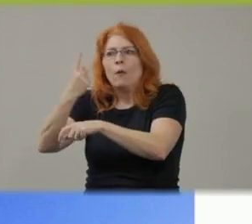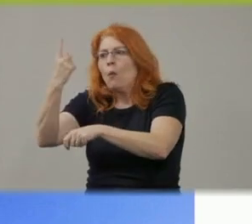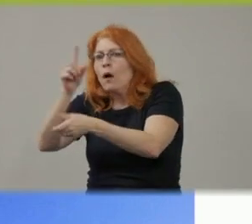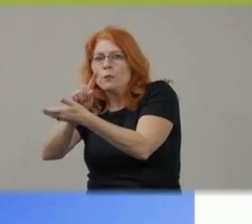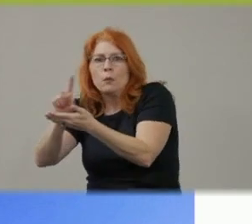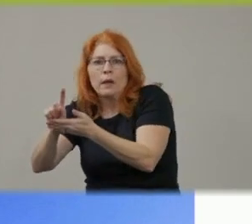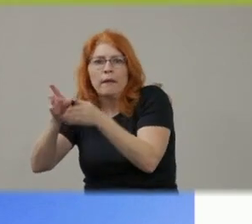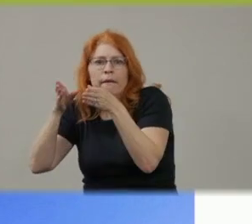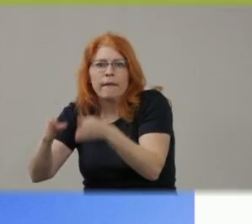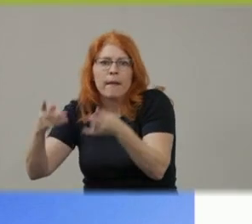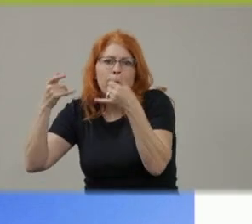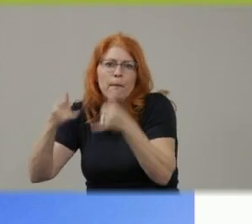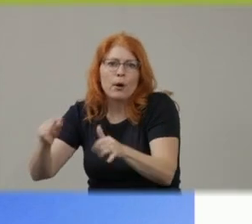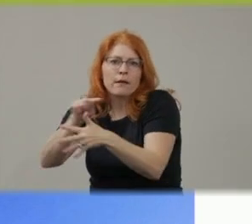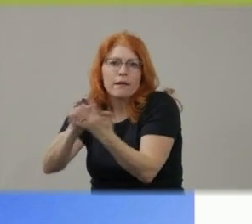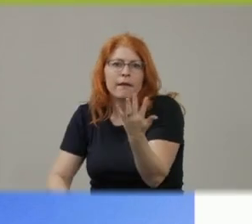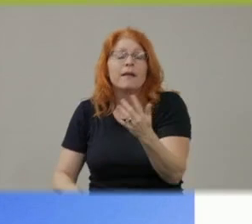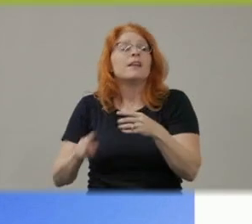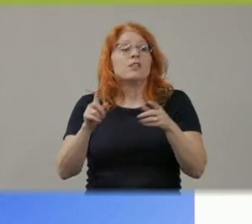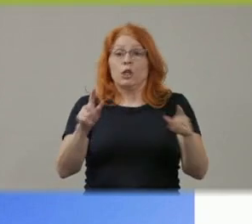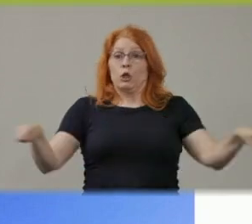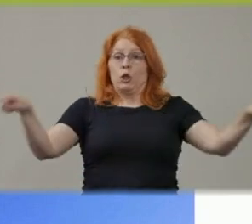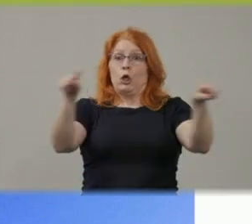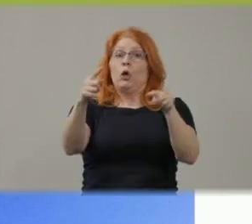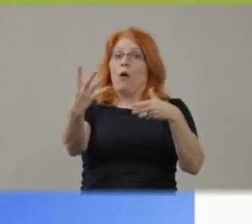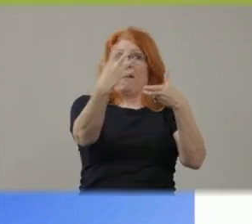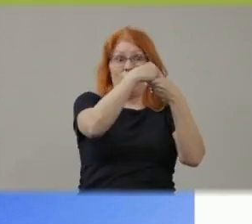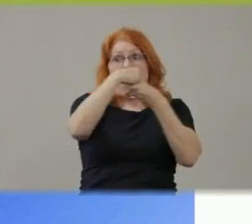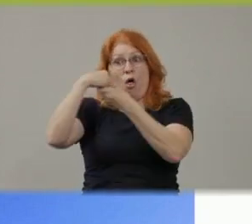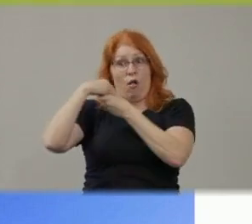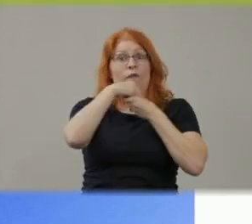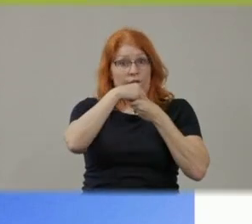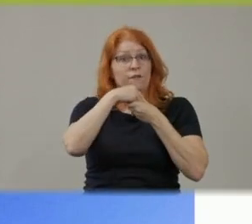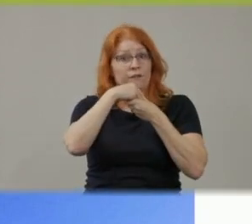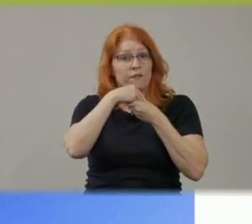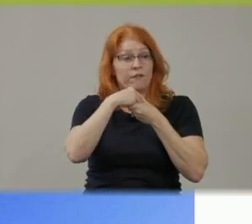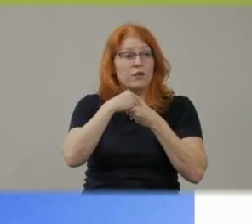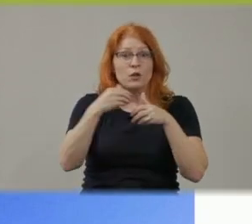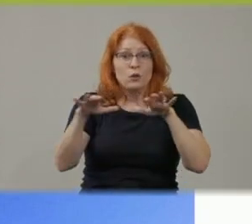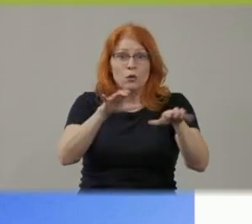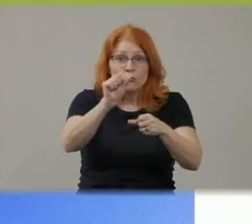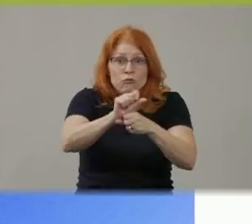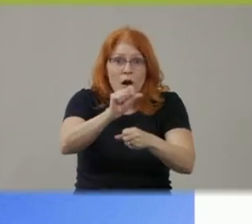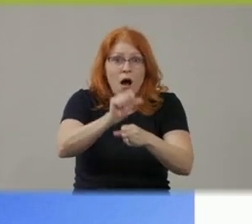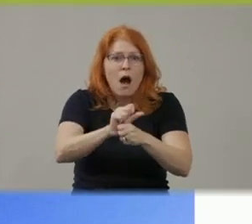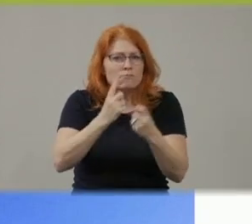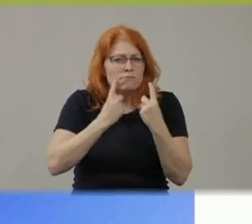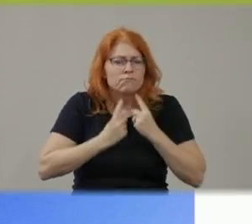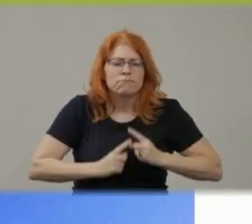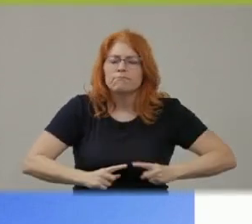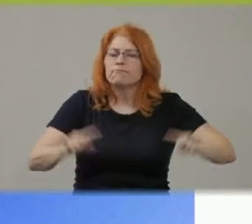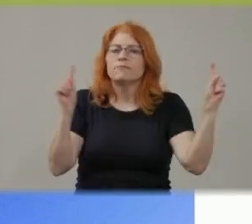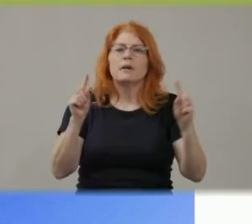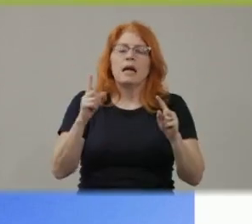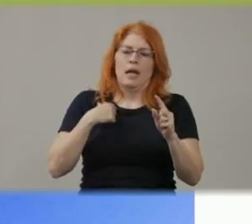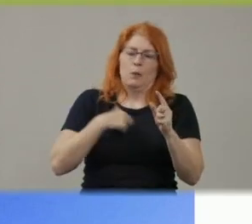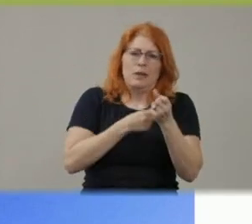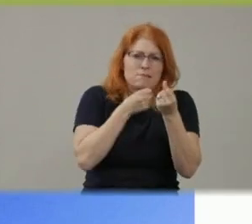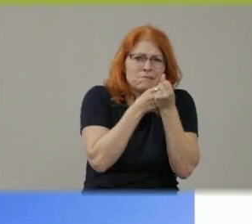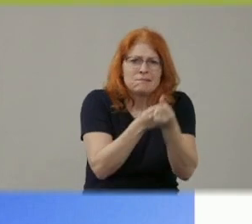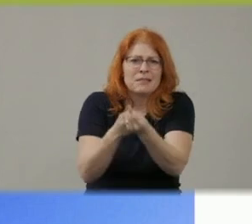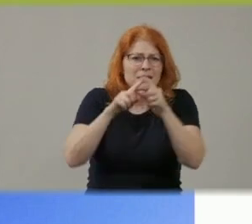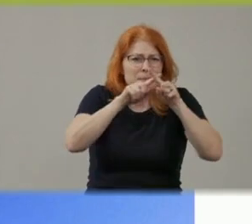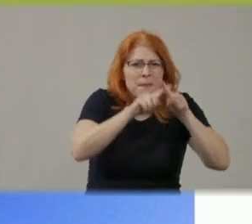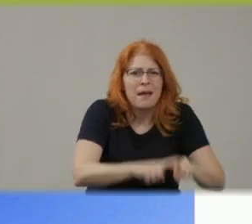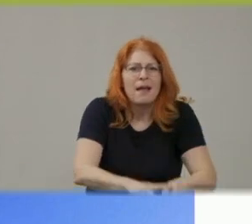so all of you play an important role with that planning. You do your job well, and we lean into you